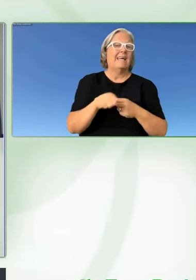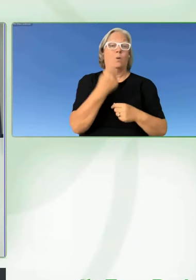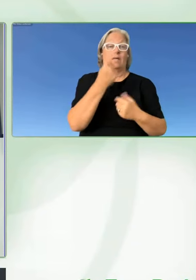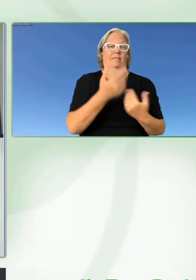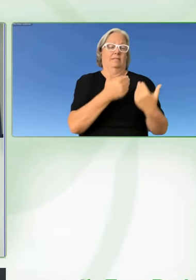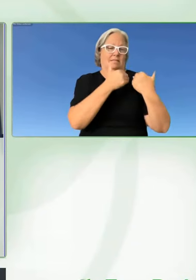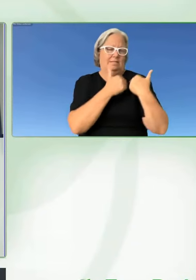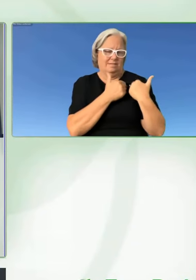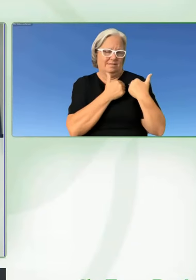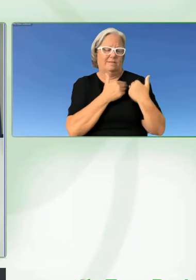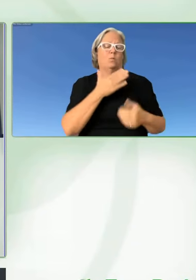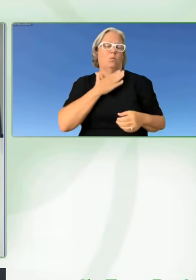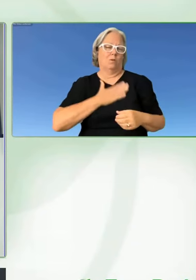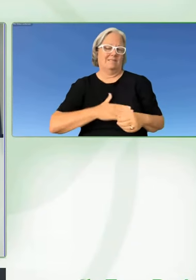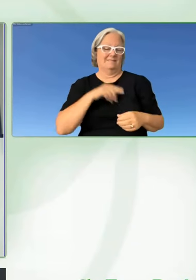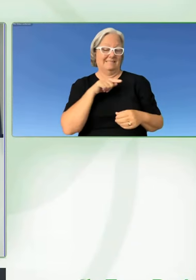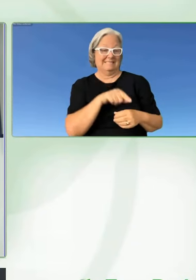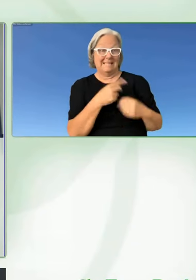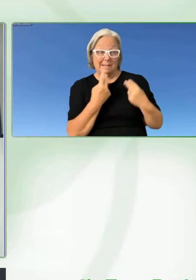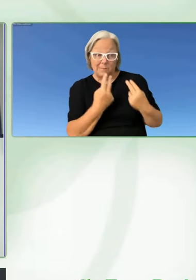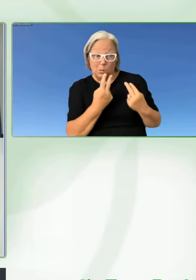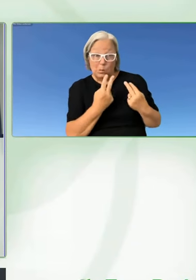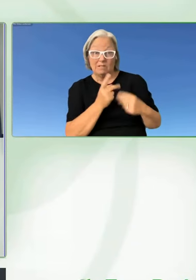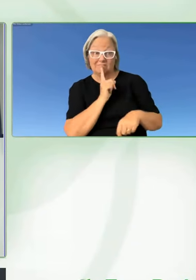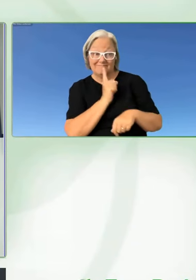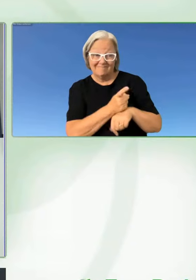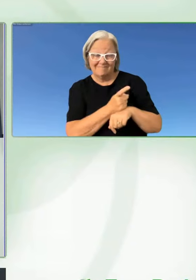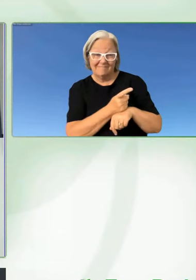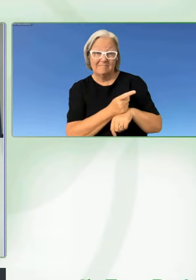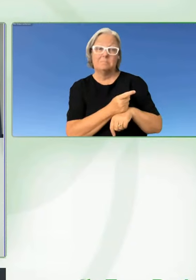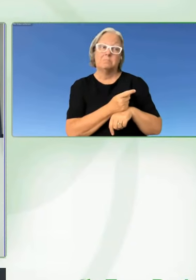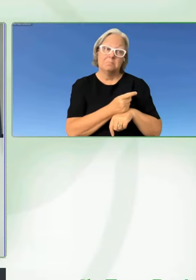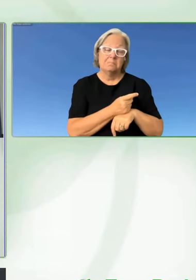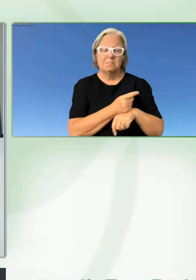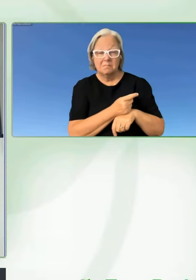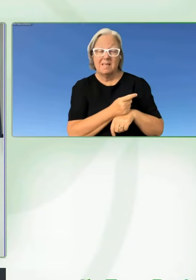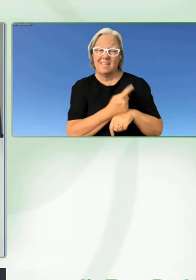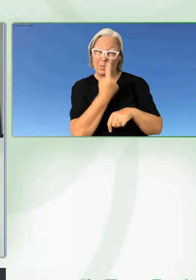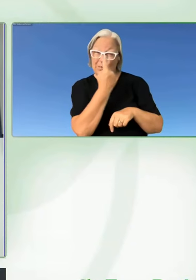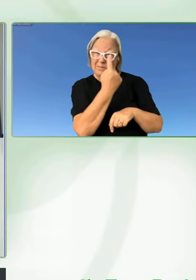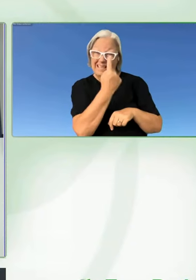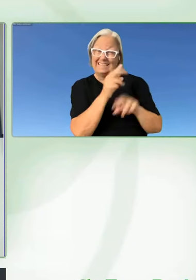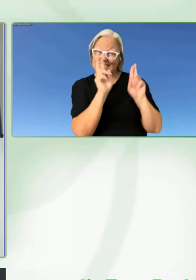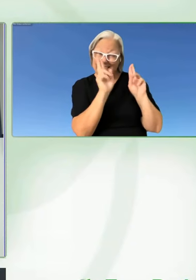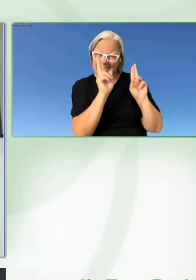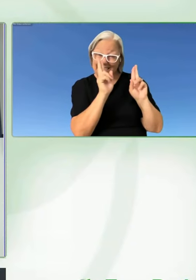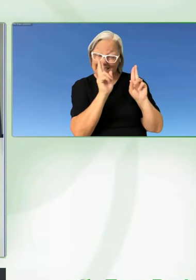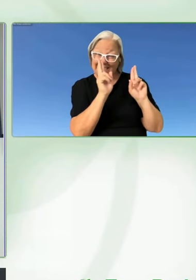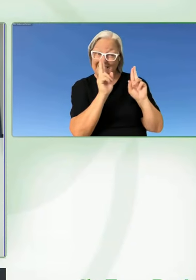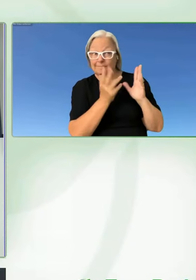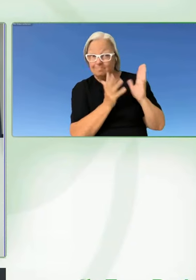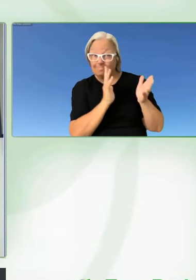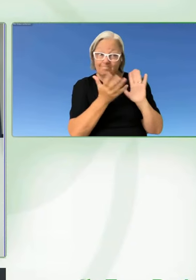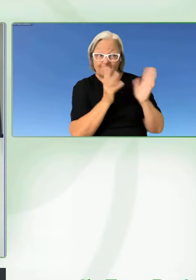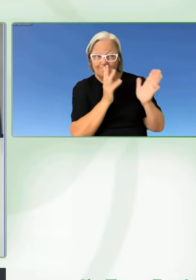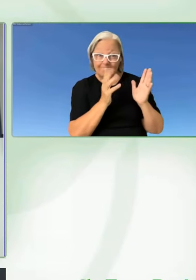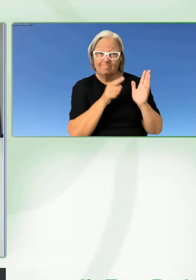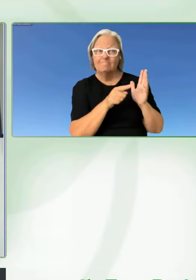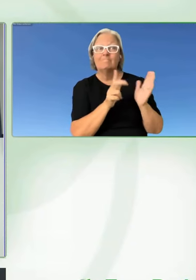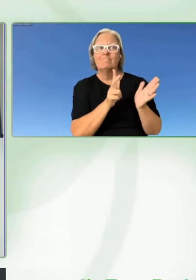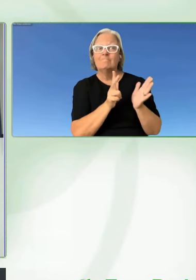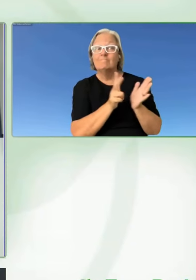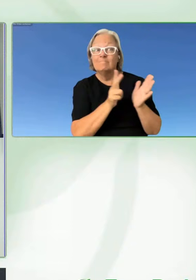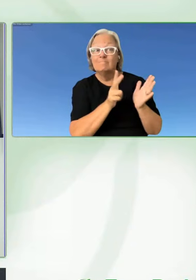this important directive could see the light of the day, but it's still to be seen if this is indeed going to happen